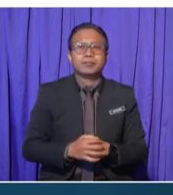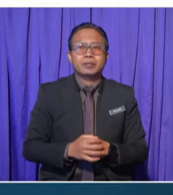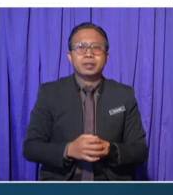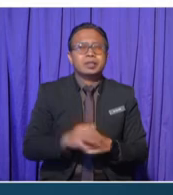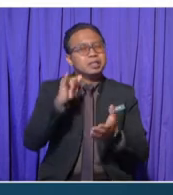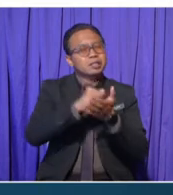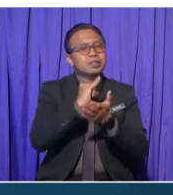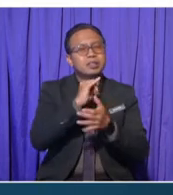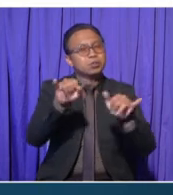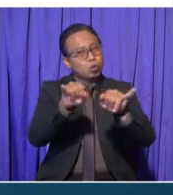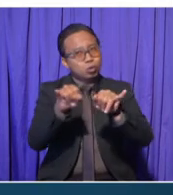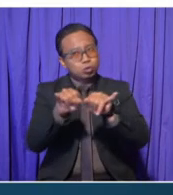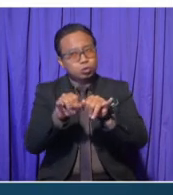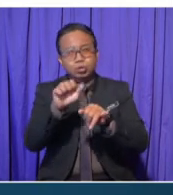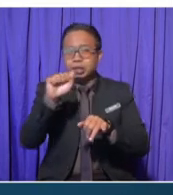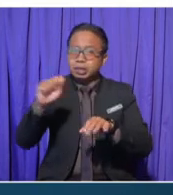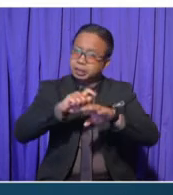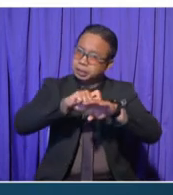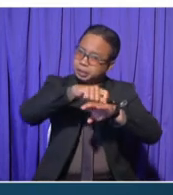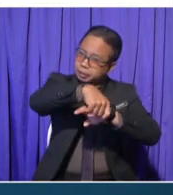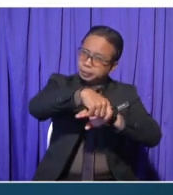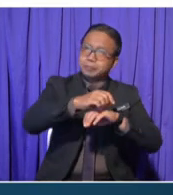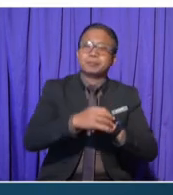This is also a measuring tape.